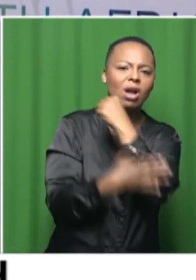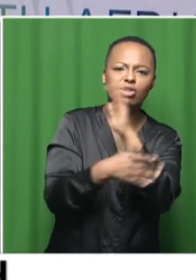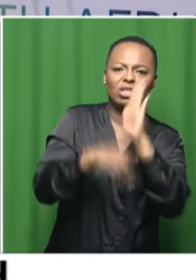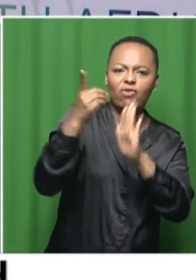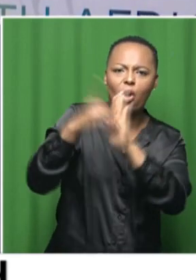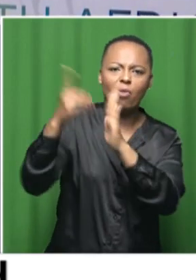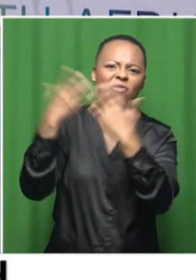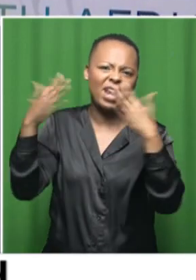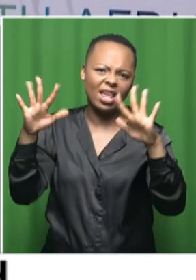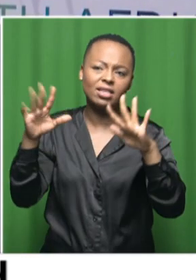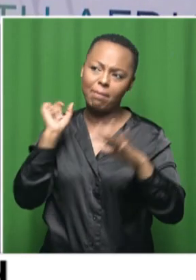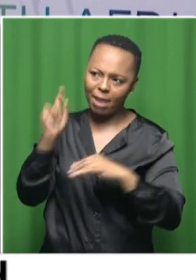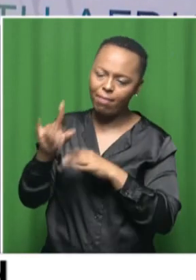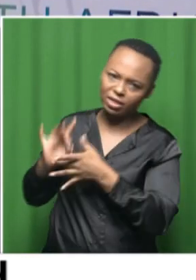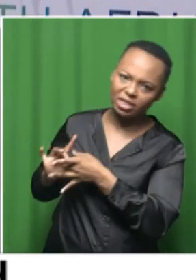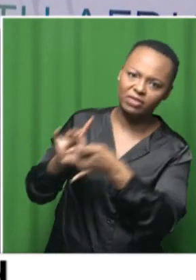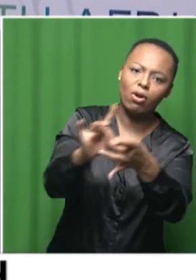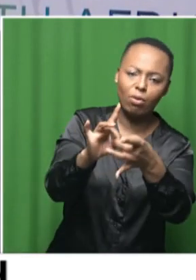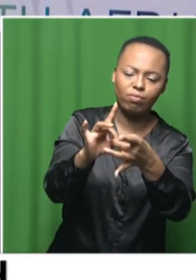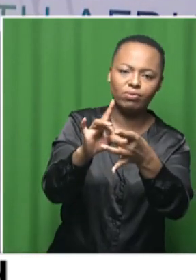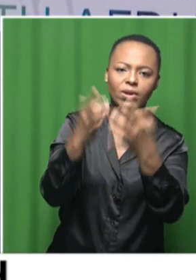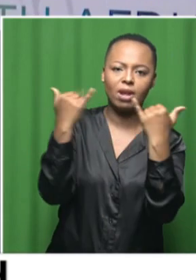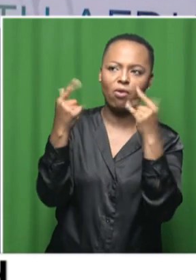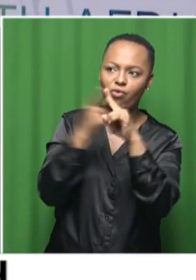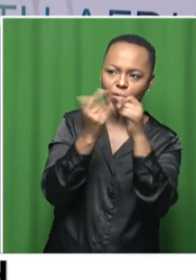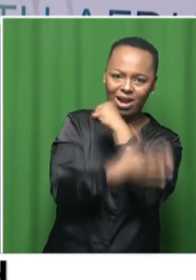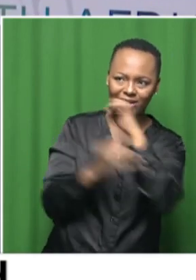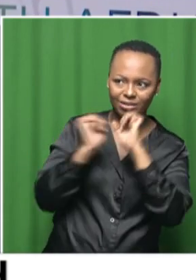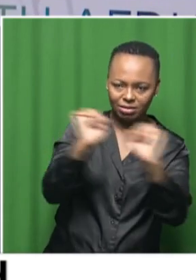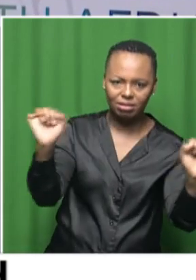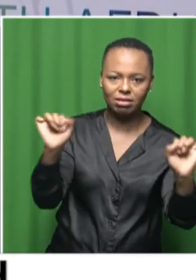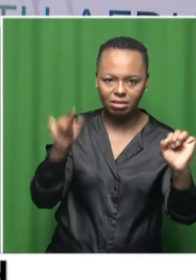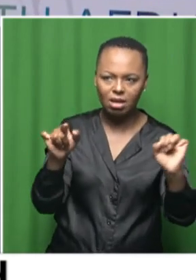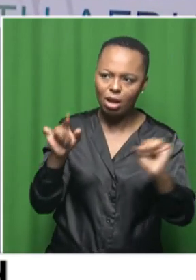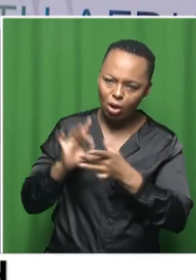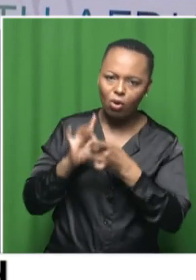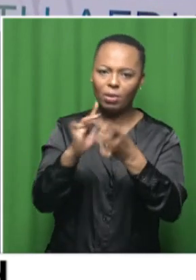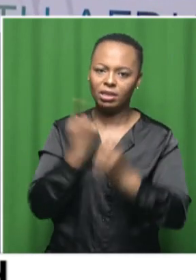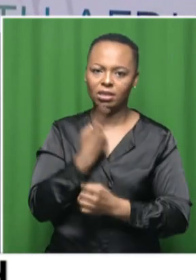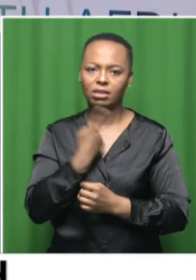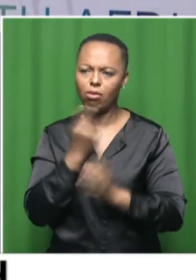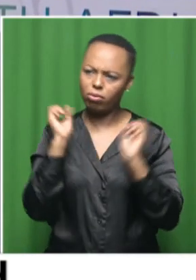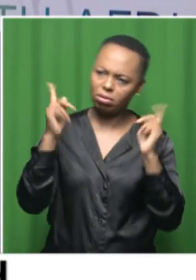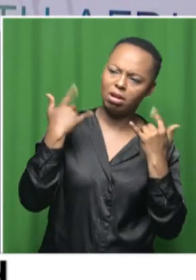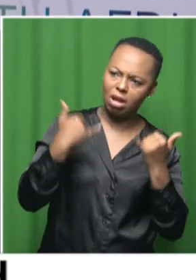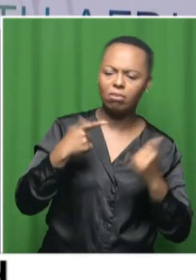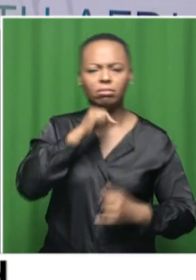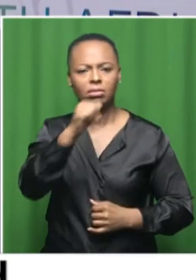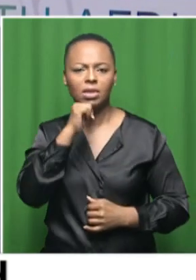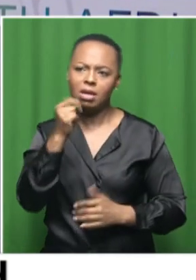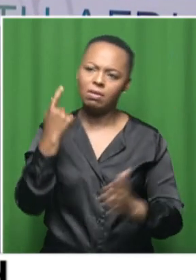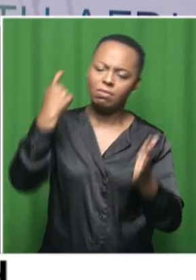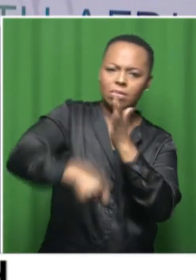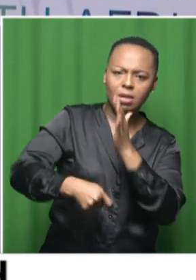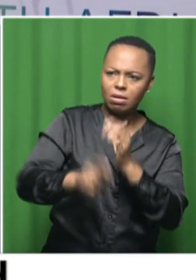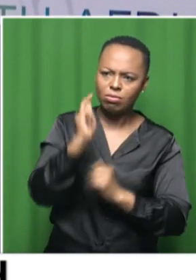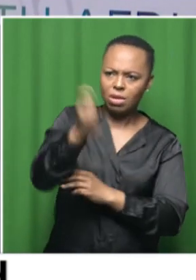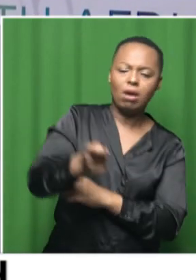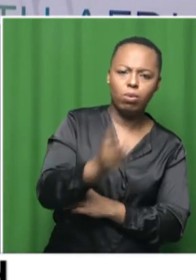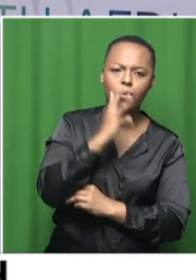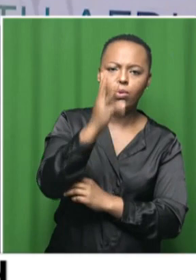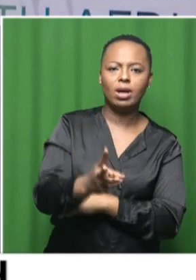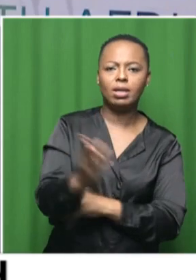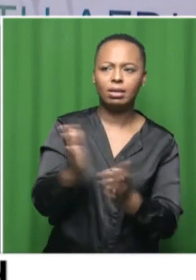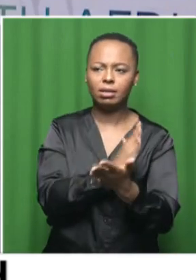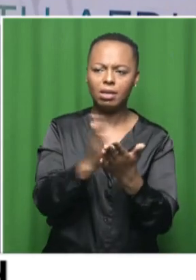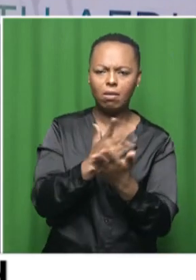commitment, the nationally determined contribution. They've committed themselves to the net zero path, and some of them have codified